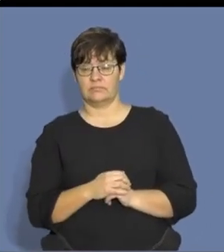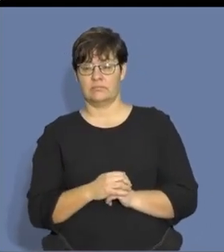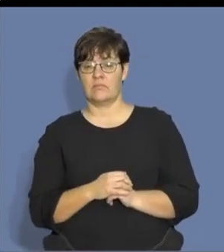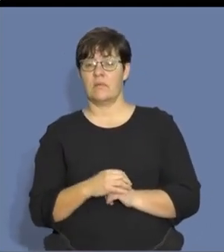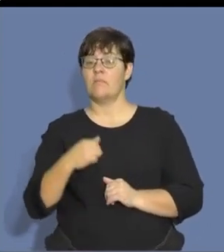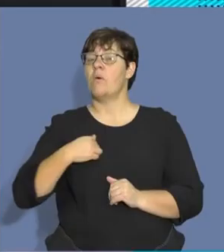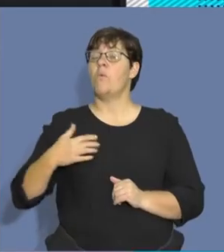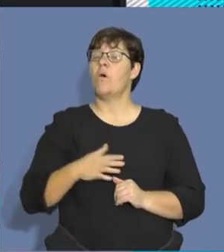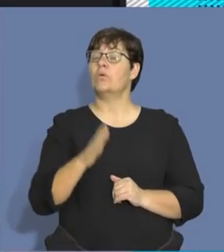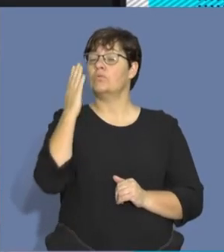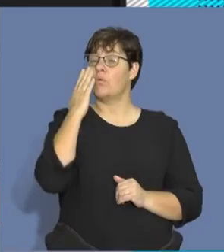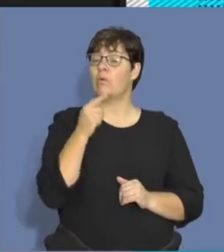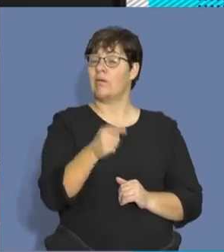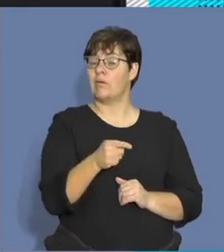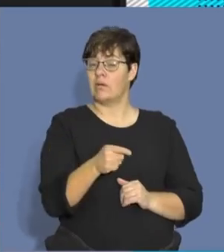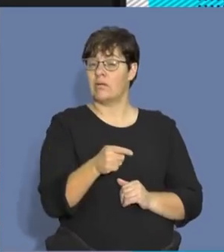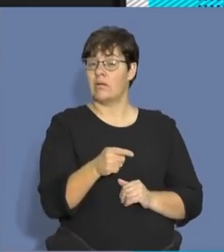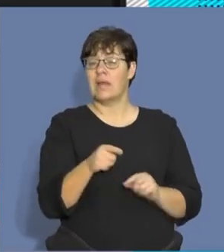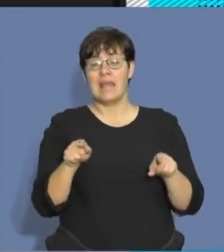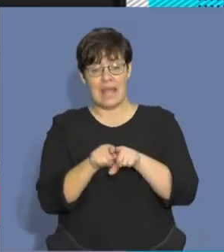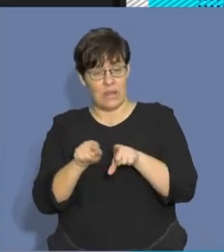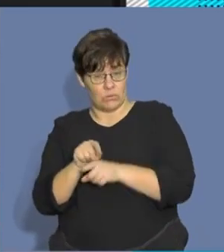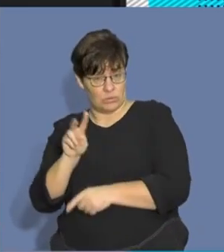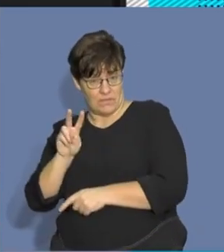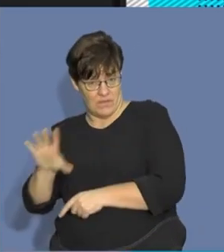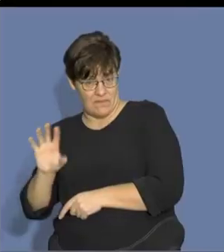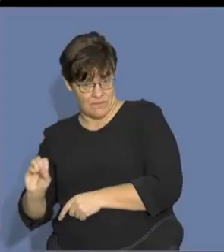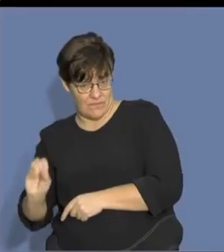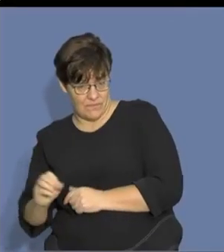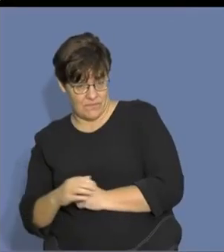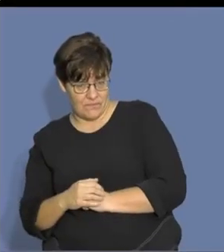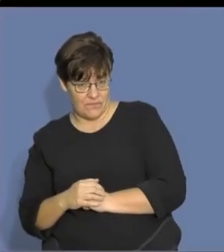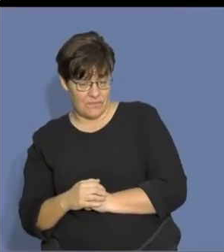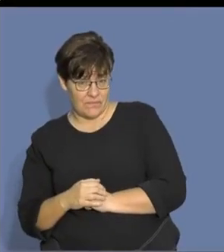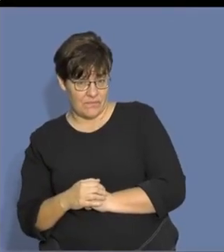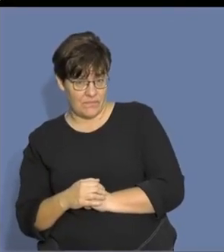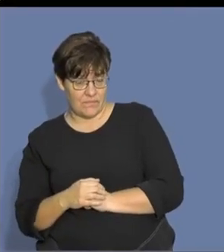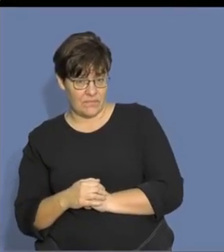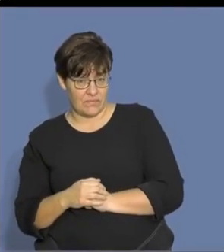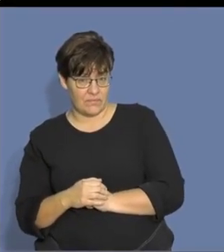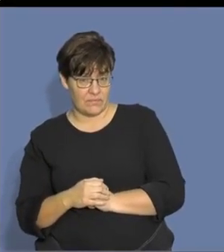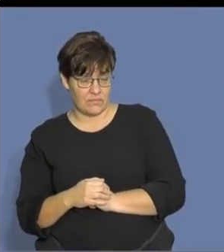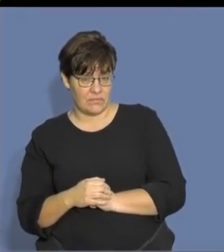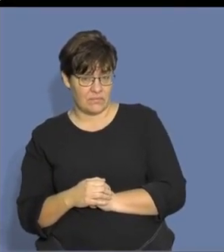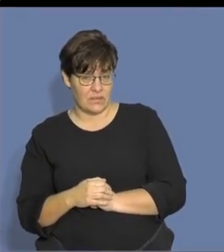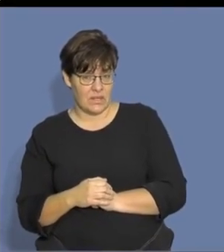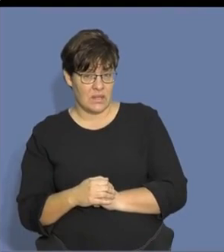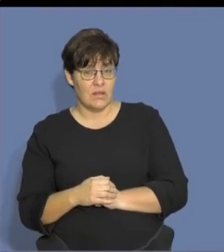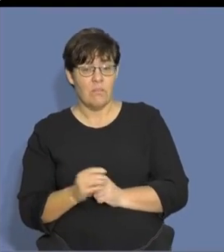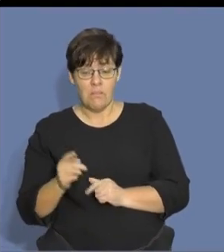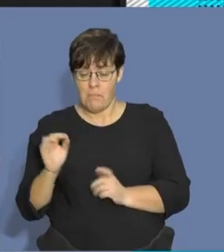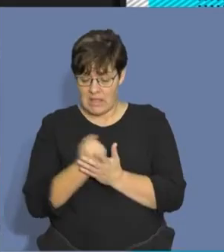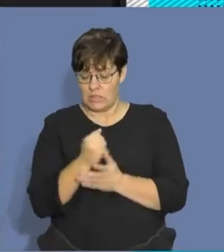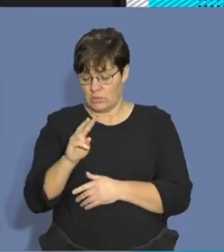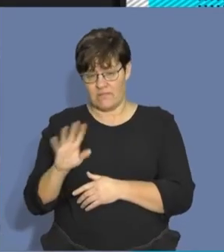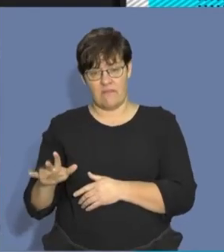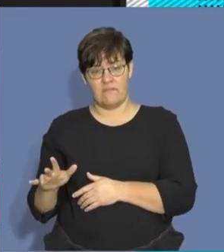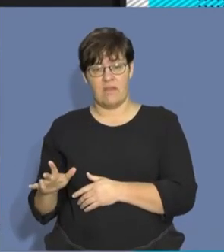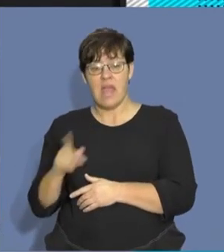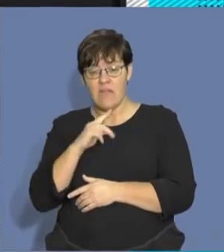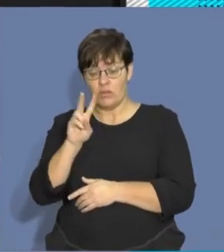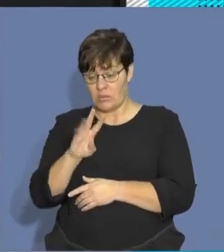to know is, does this equal 25? Does it equal what it's supposed to equal? Because if it